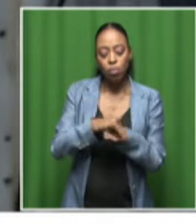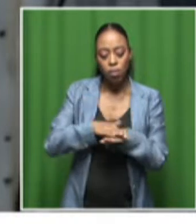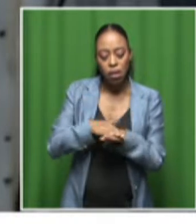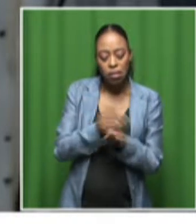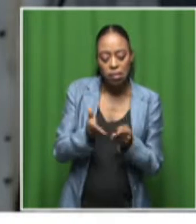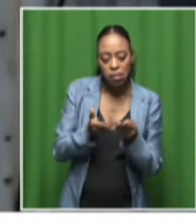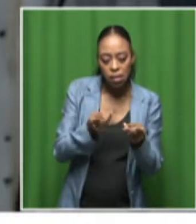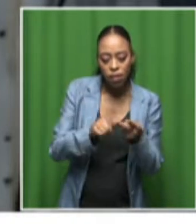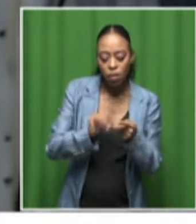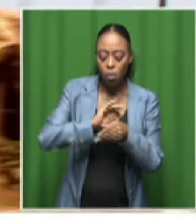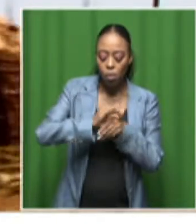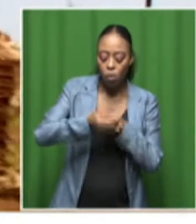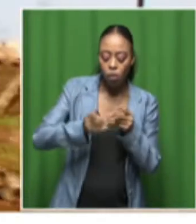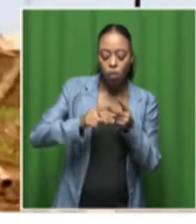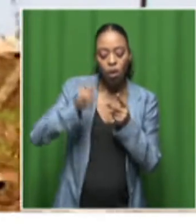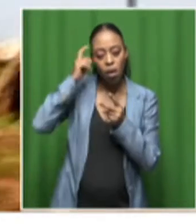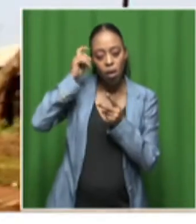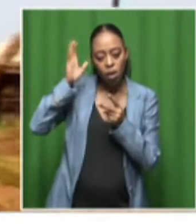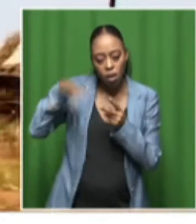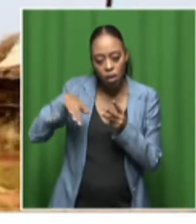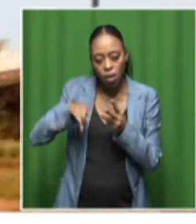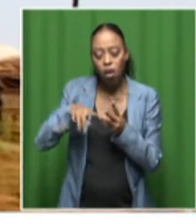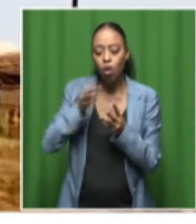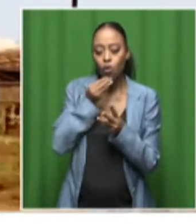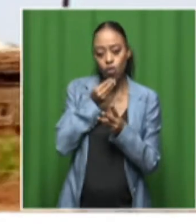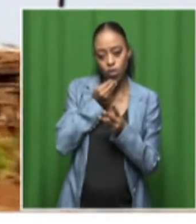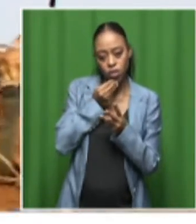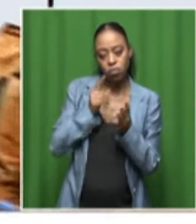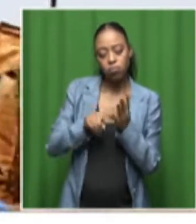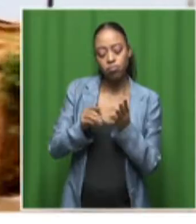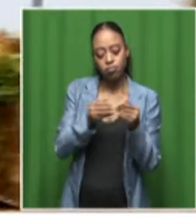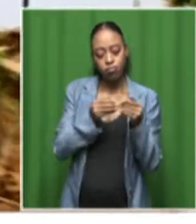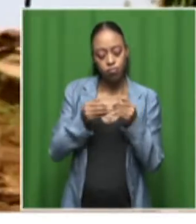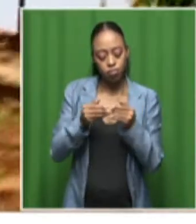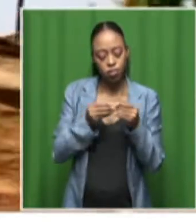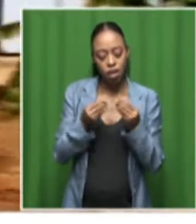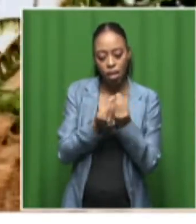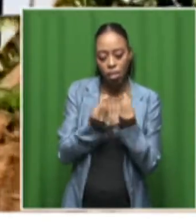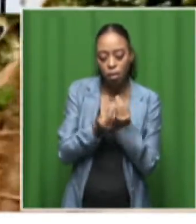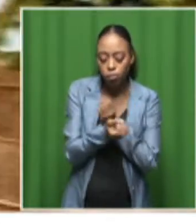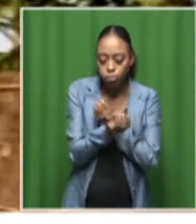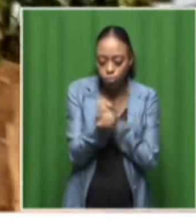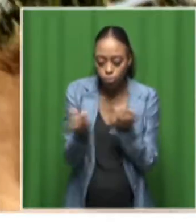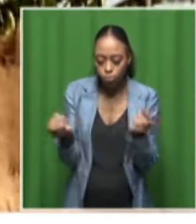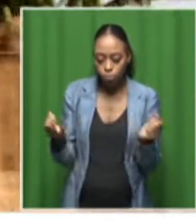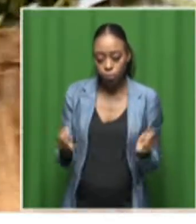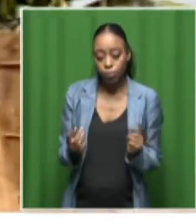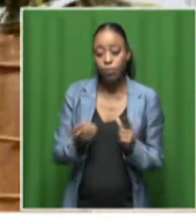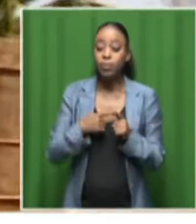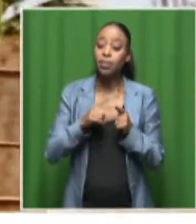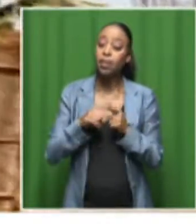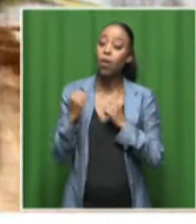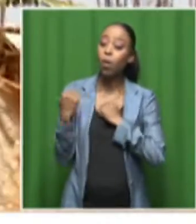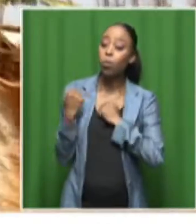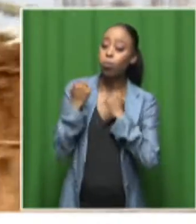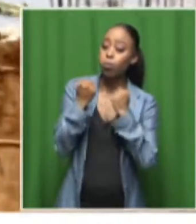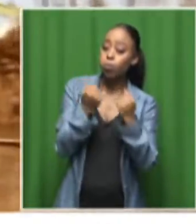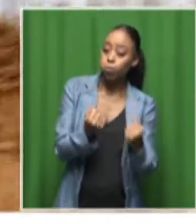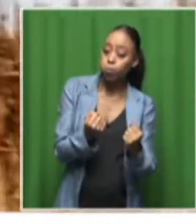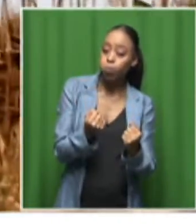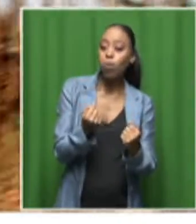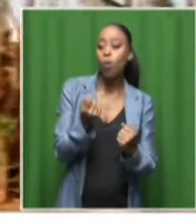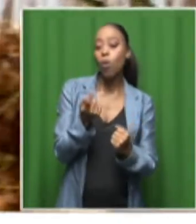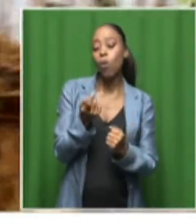such as protection, shelter, livelihoods, and care relief items. After a journey that lasted almost